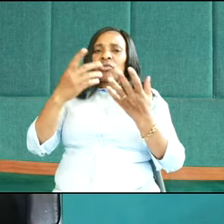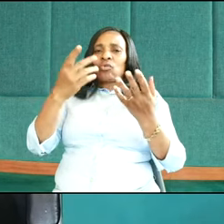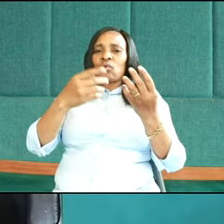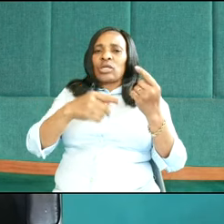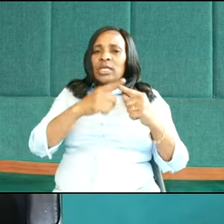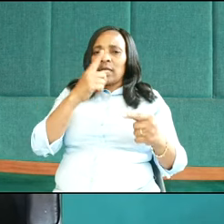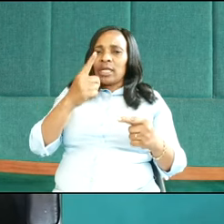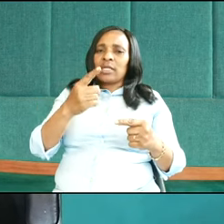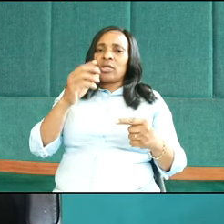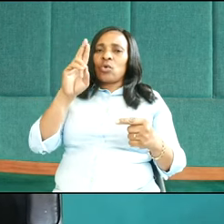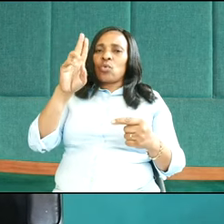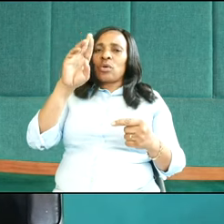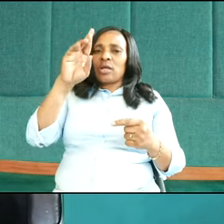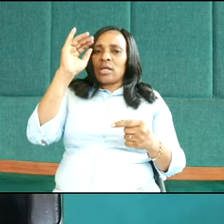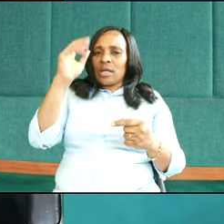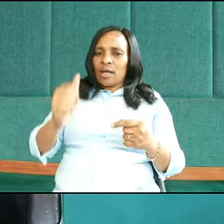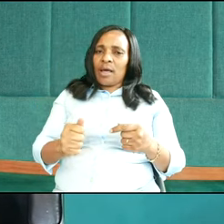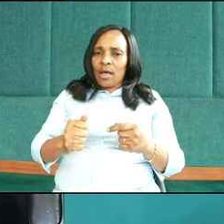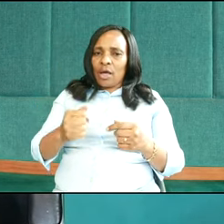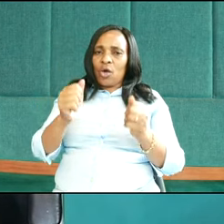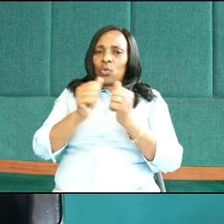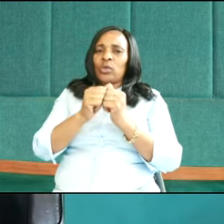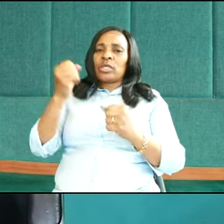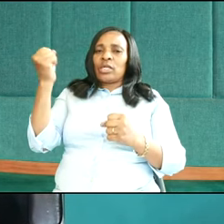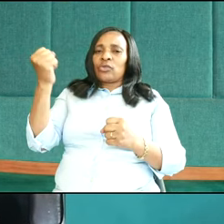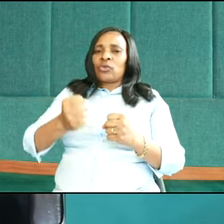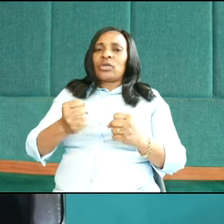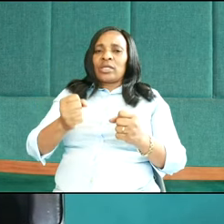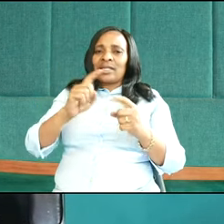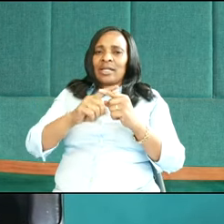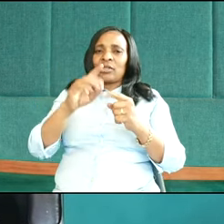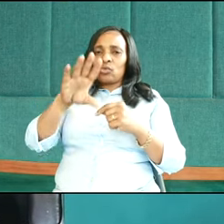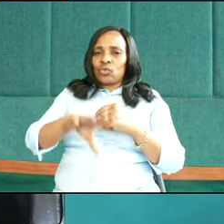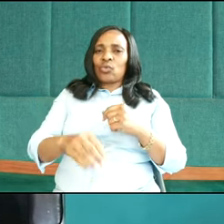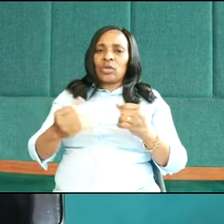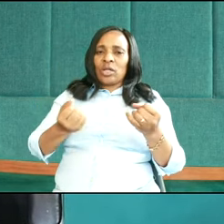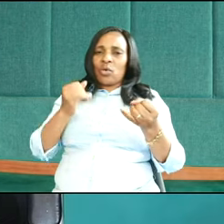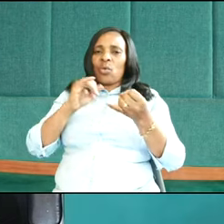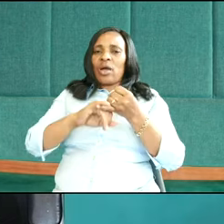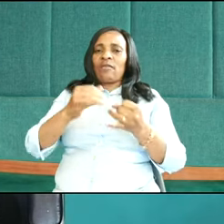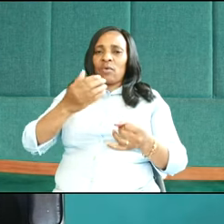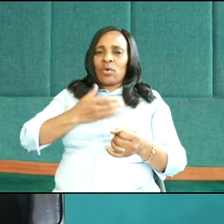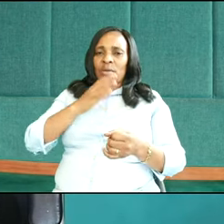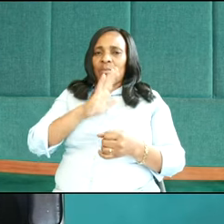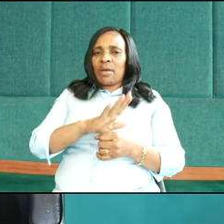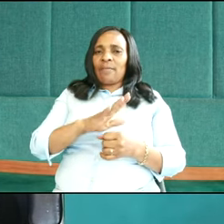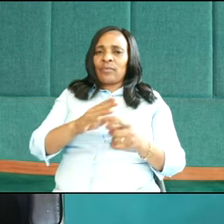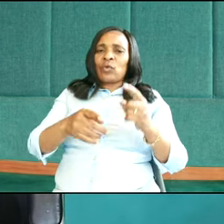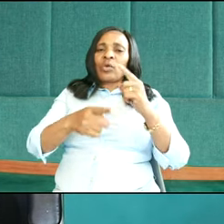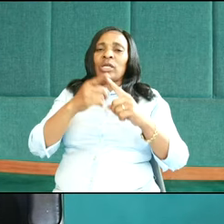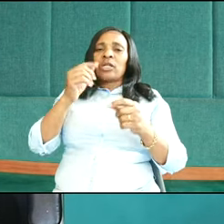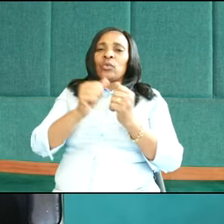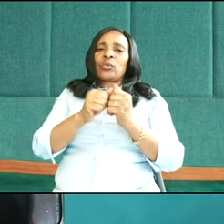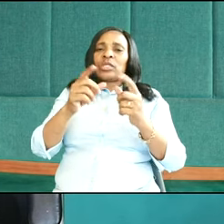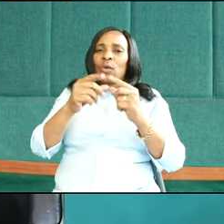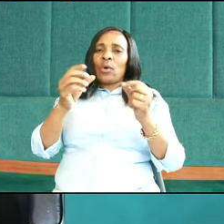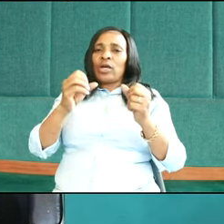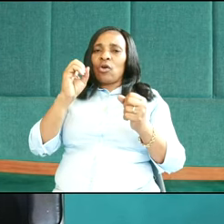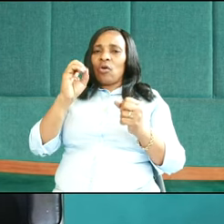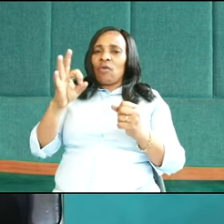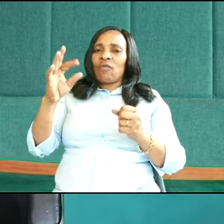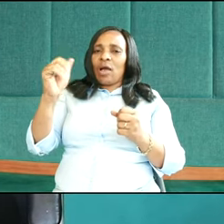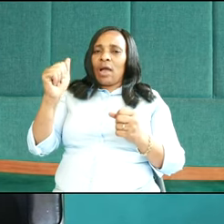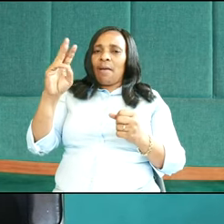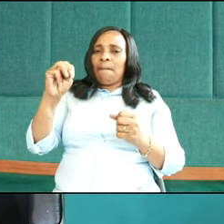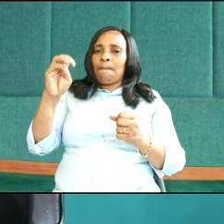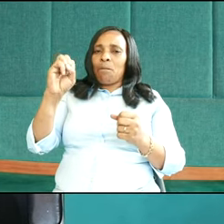Hittite, the sword, with the sword, and took his wife to be your own. You killed him with the word of the Ammonites.